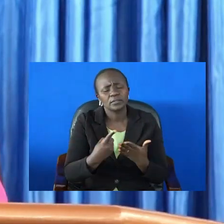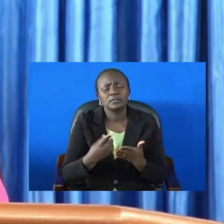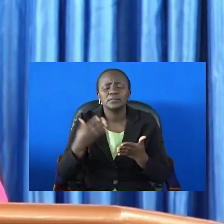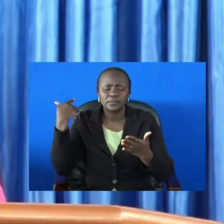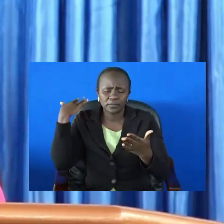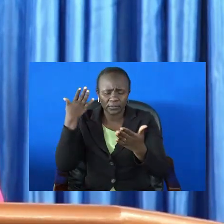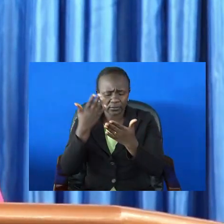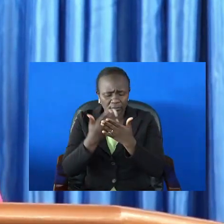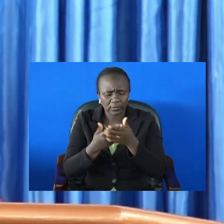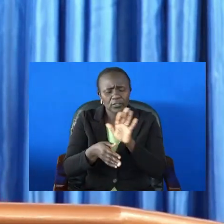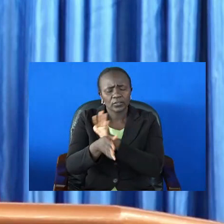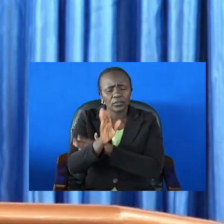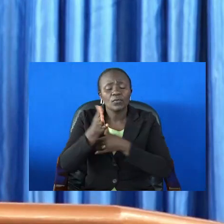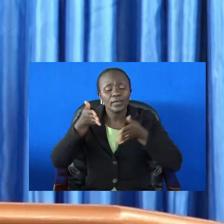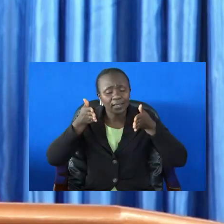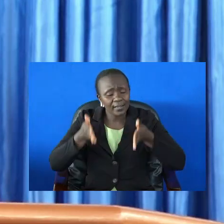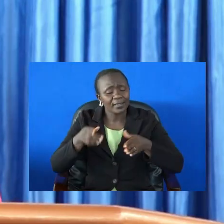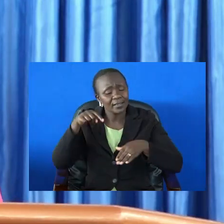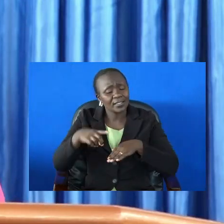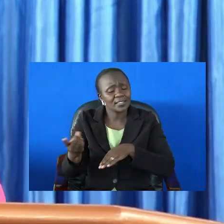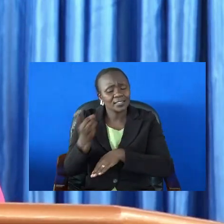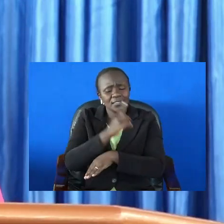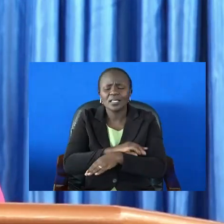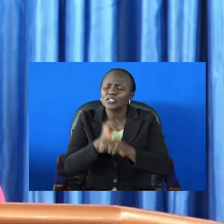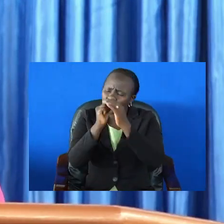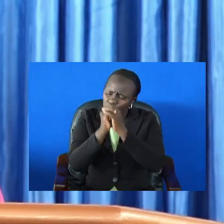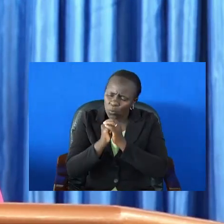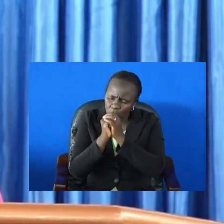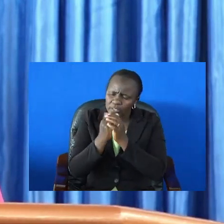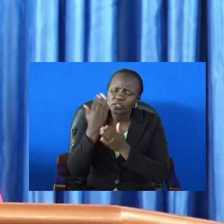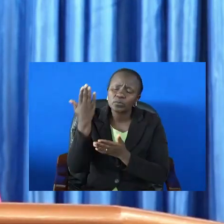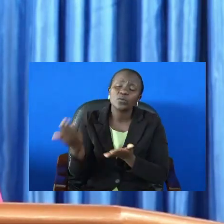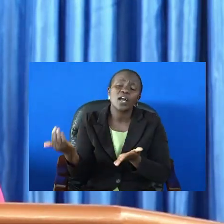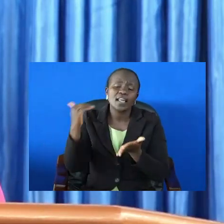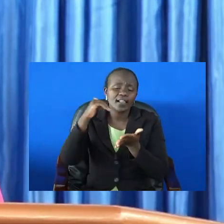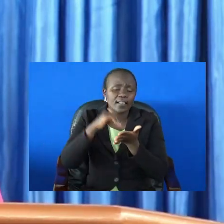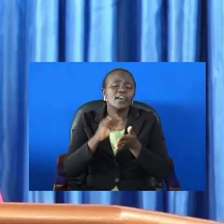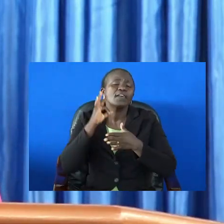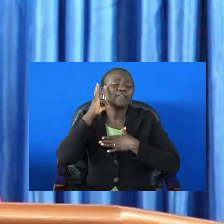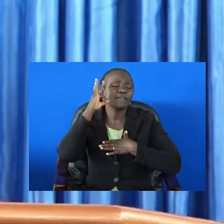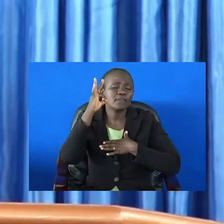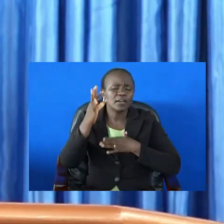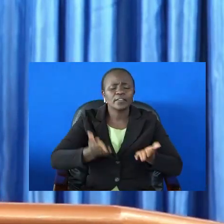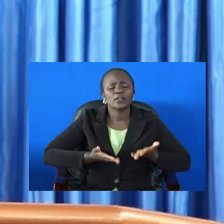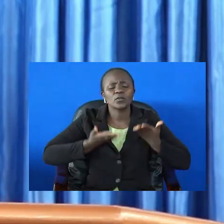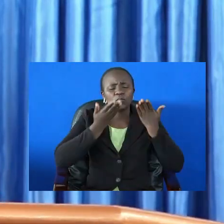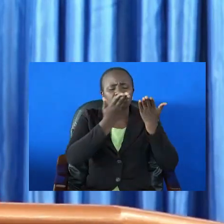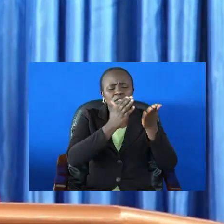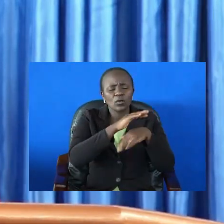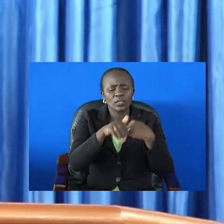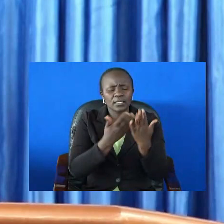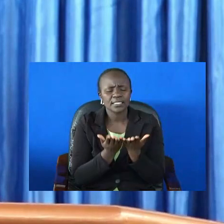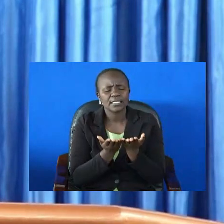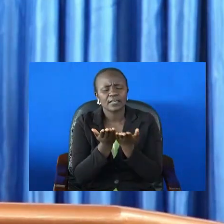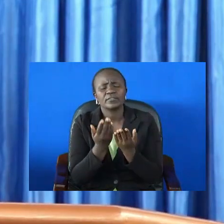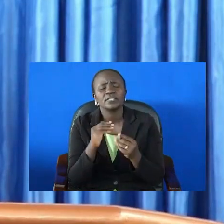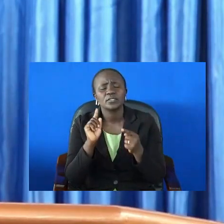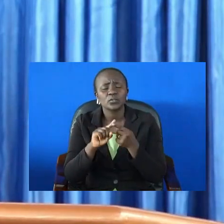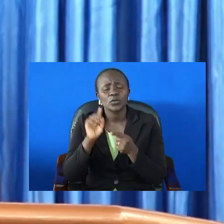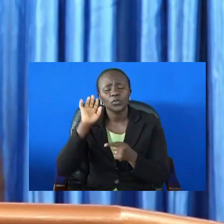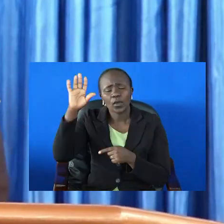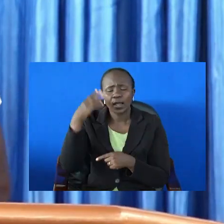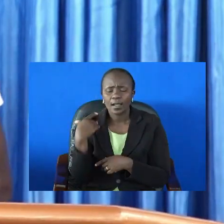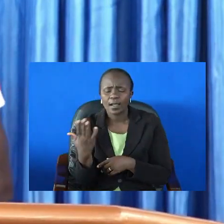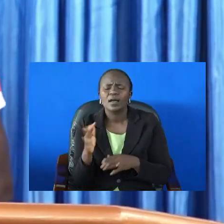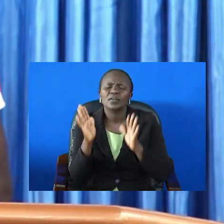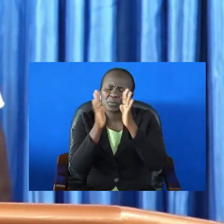until, Jehovah God, we are here today to worship you once again. Father, I want to commit this service unto your hands, God.